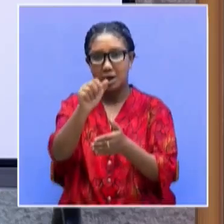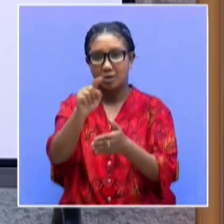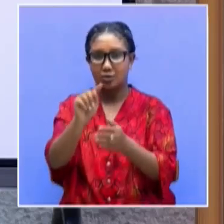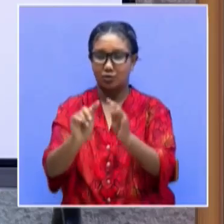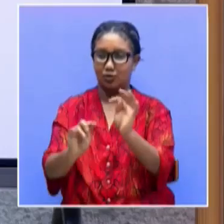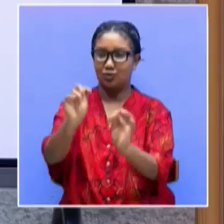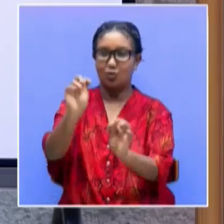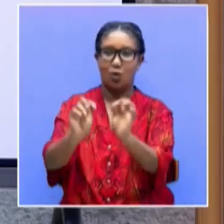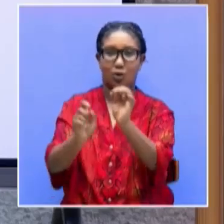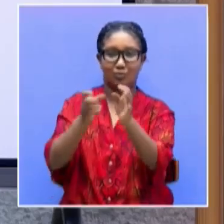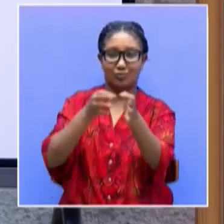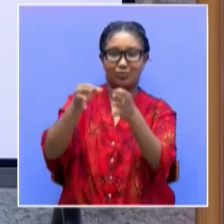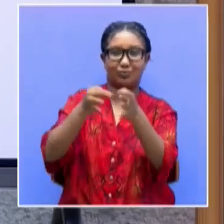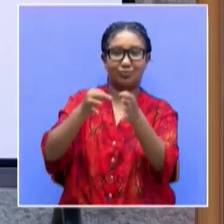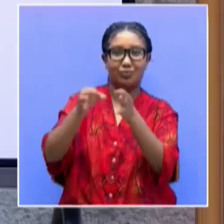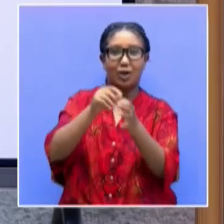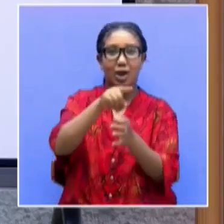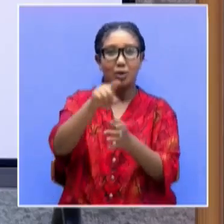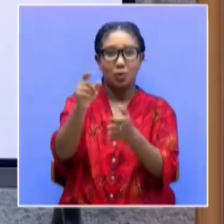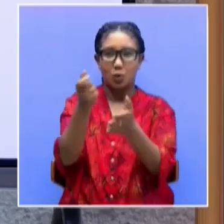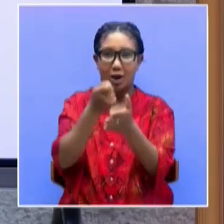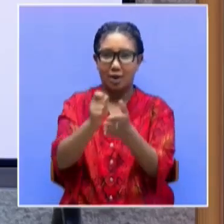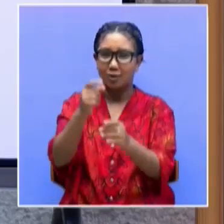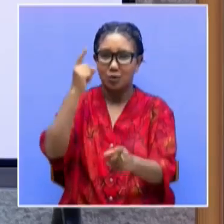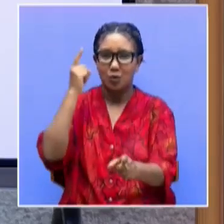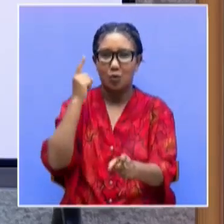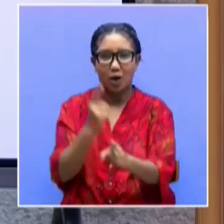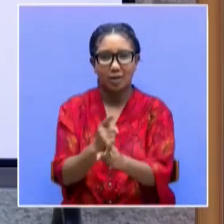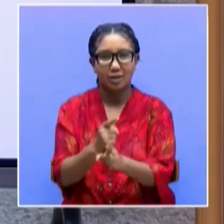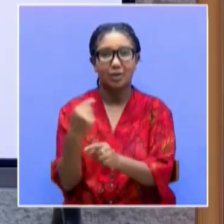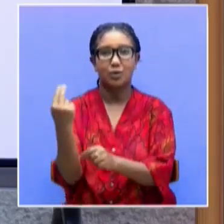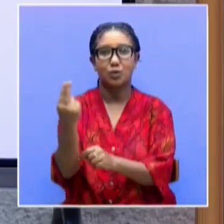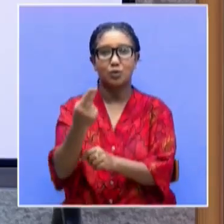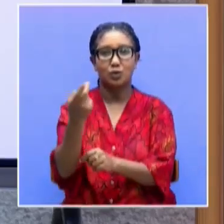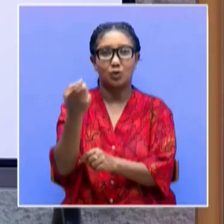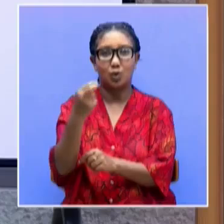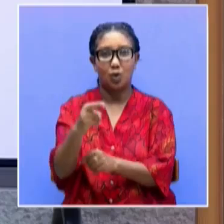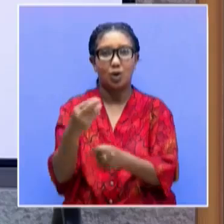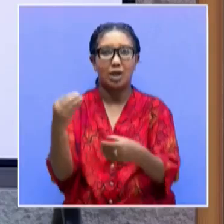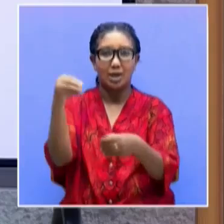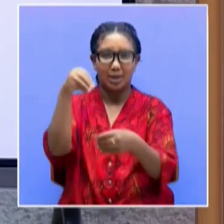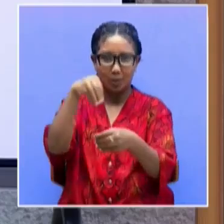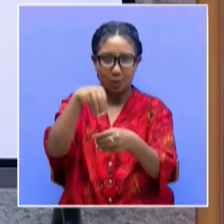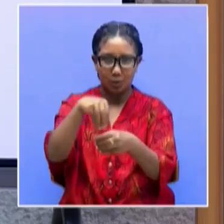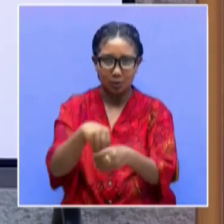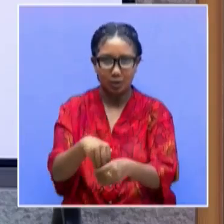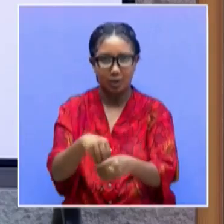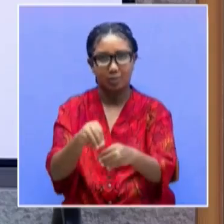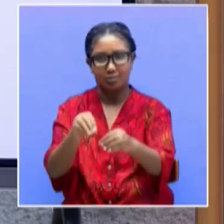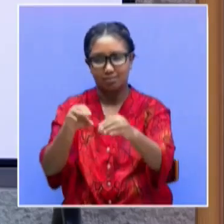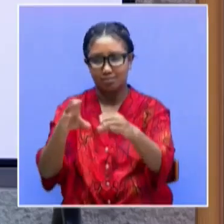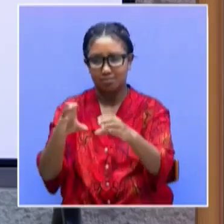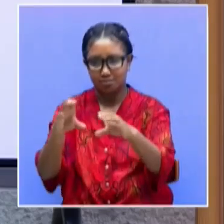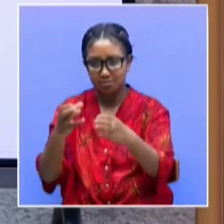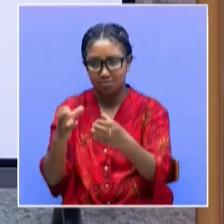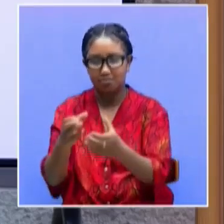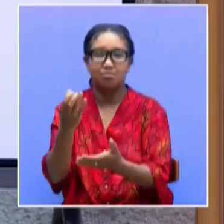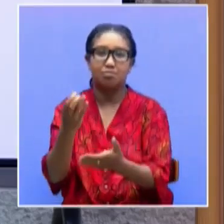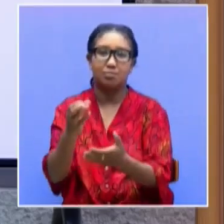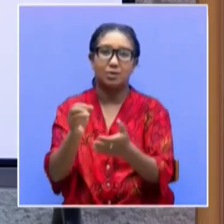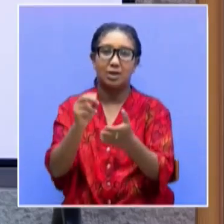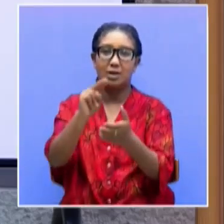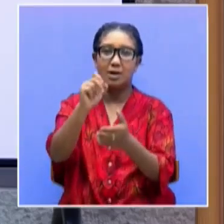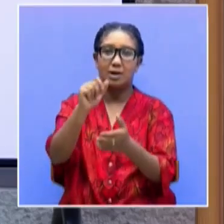story, yeah, and you write it correctly using or including the components that we get in narrative